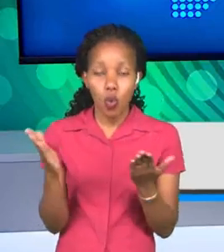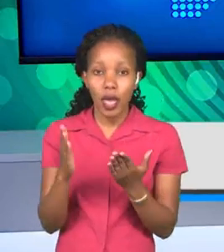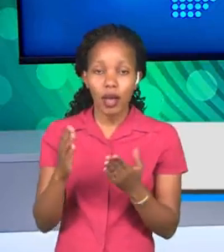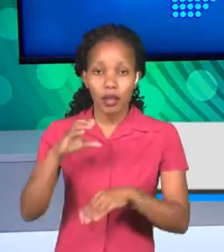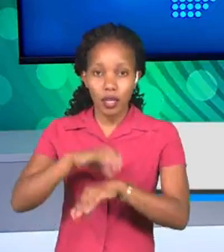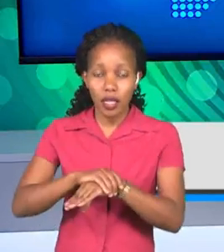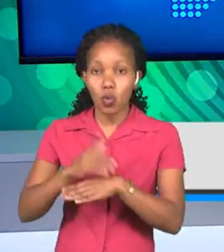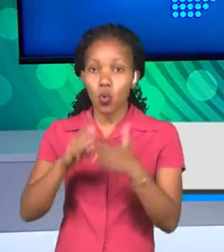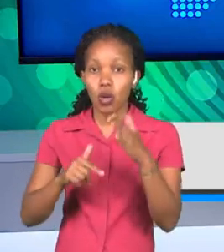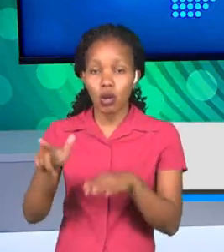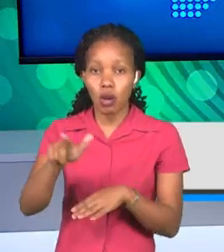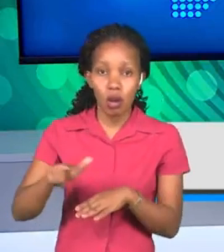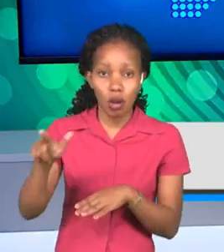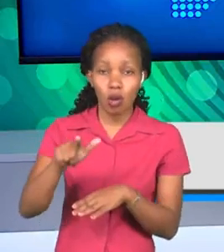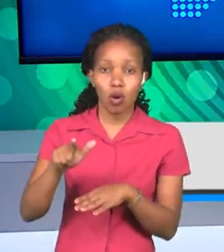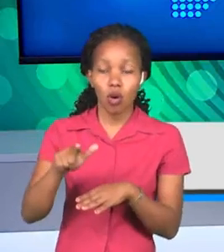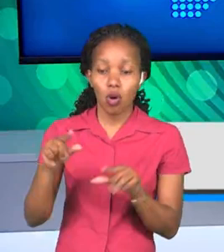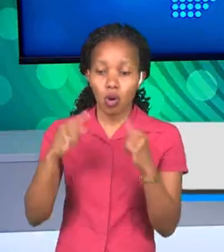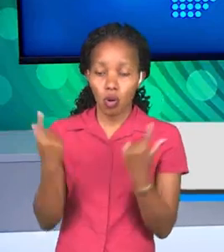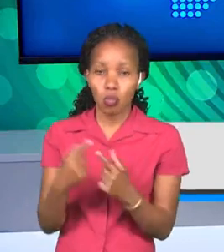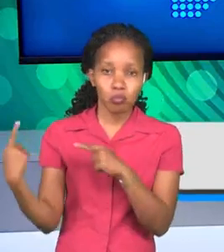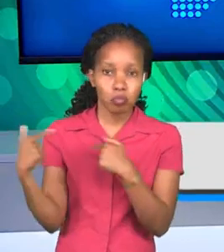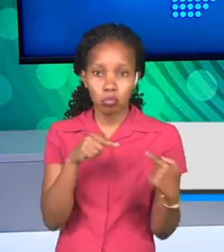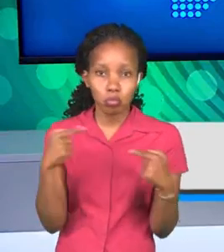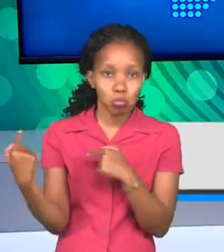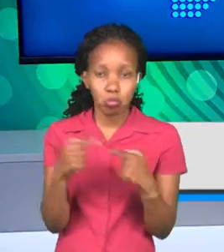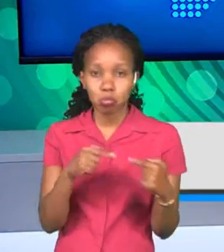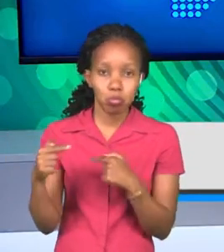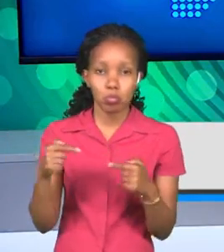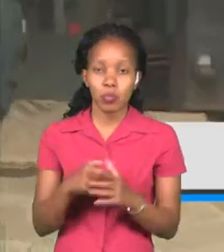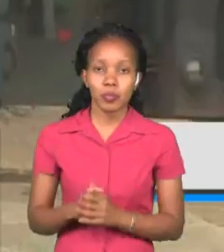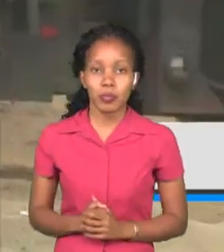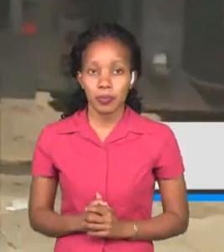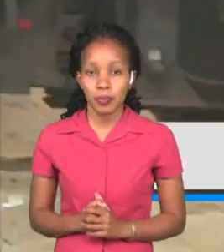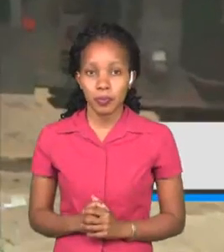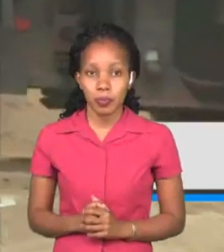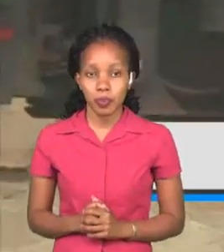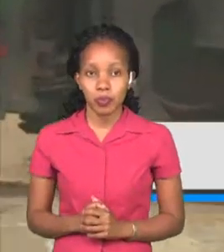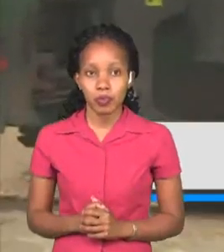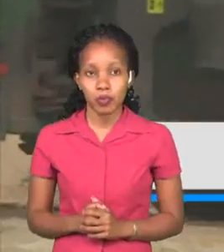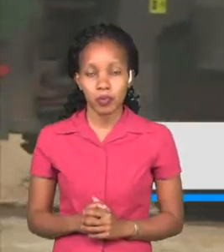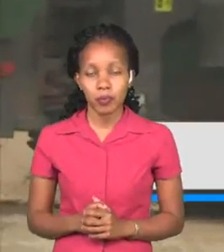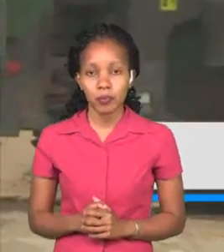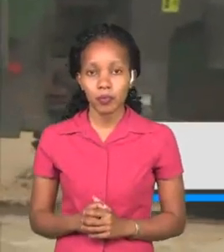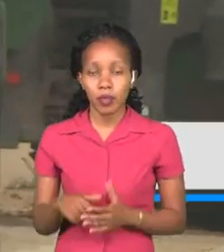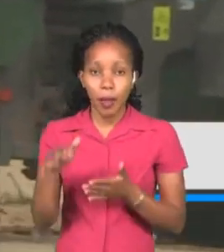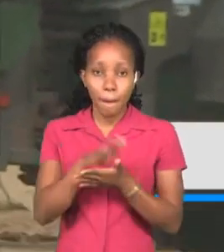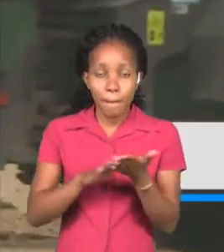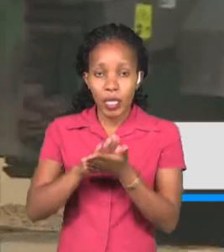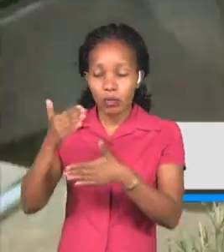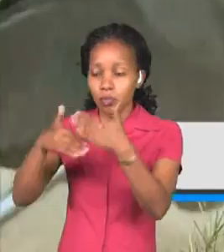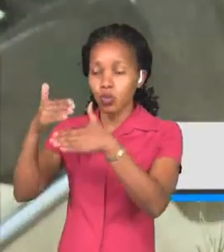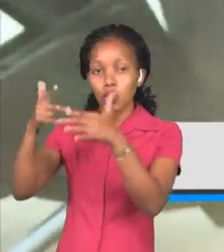the flames of local ethnic conflicts which date years back. A military base under